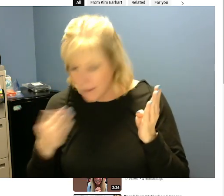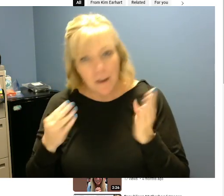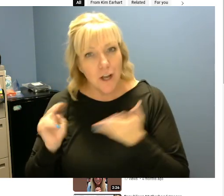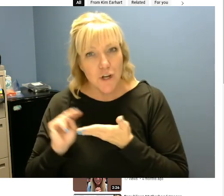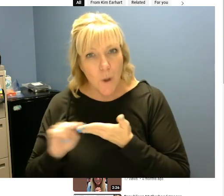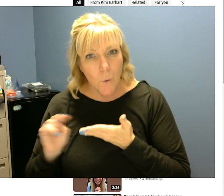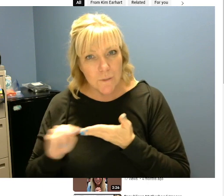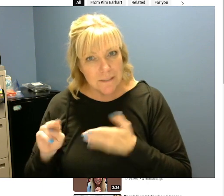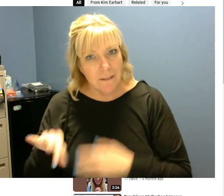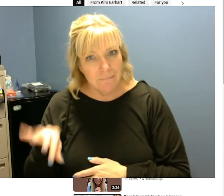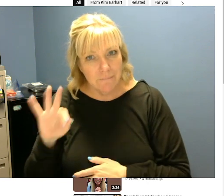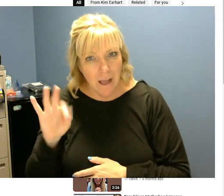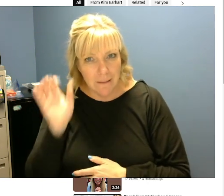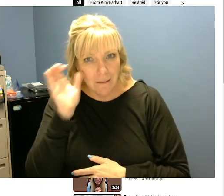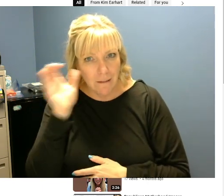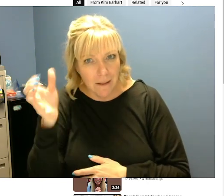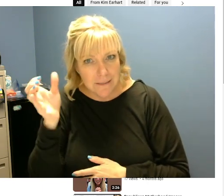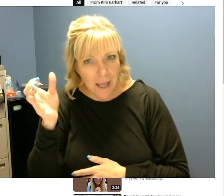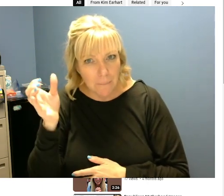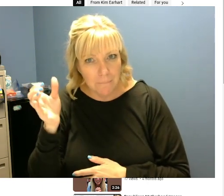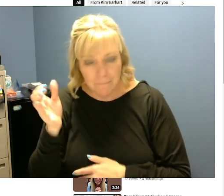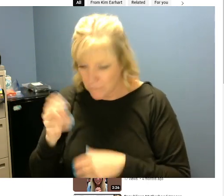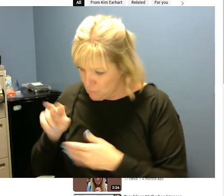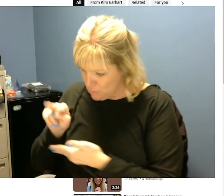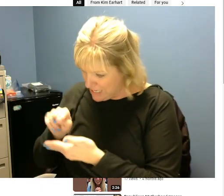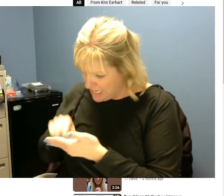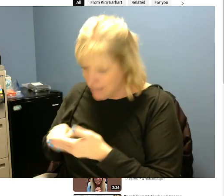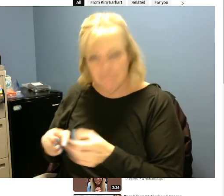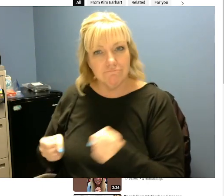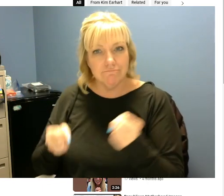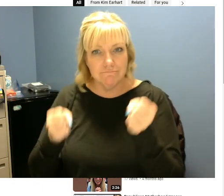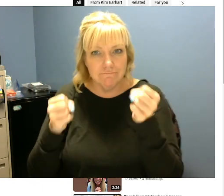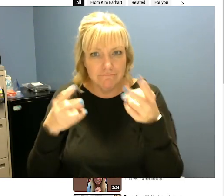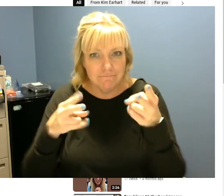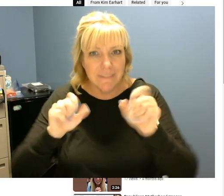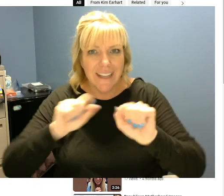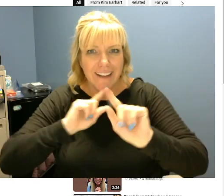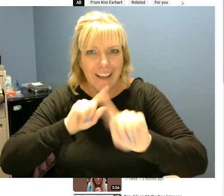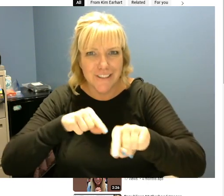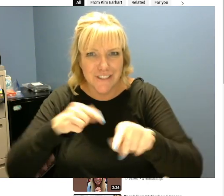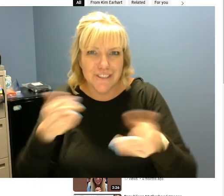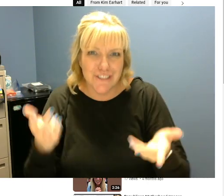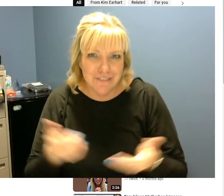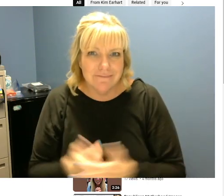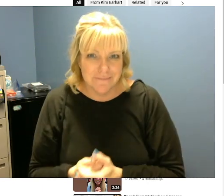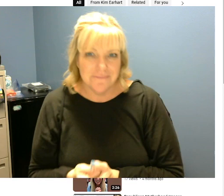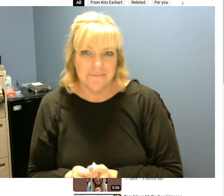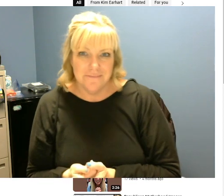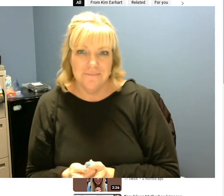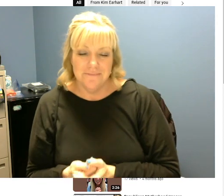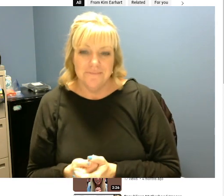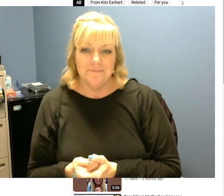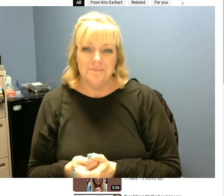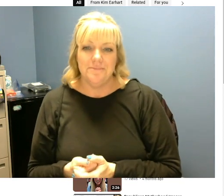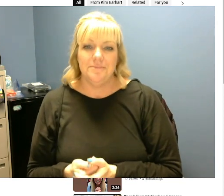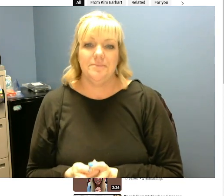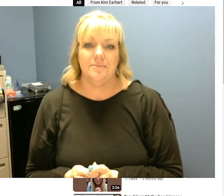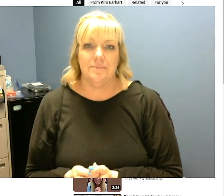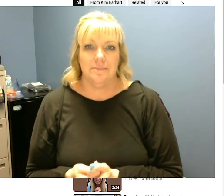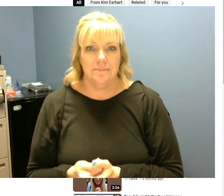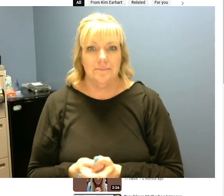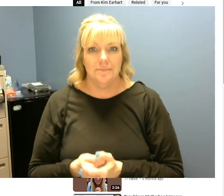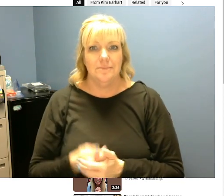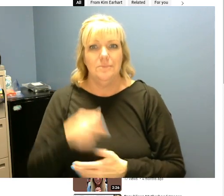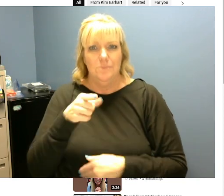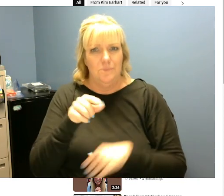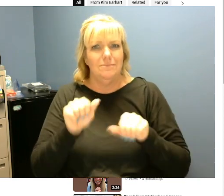study guide, find that key term, it will tell you what lecture it's in. Then you can go to the lecture and you can look at that specific section of the lecture to help you